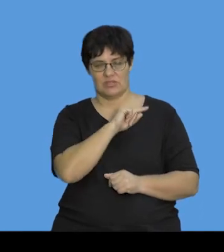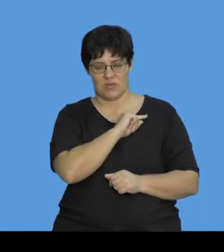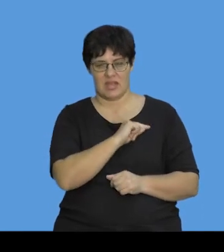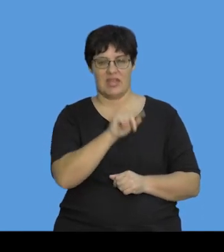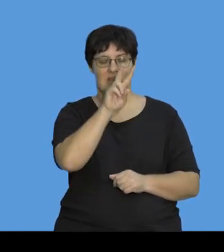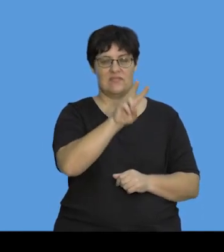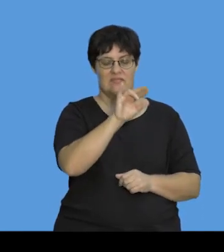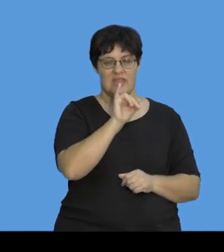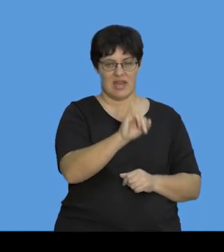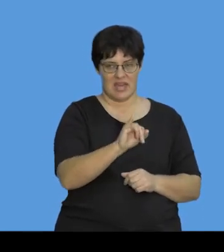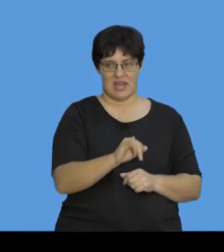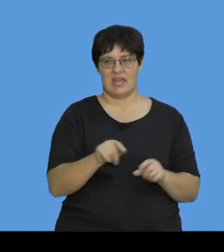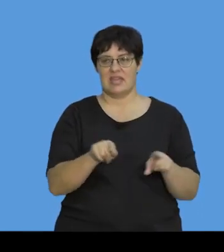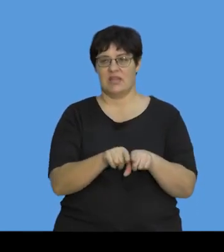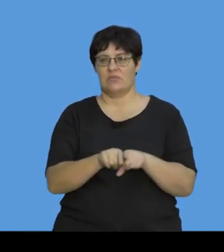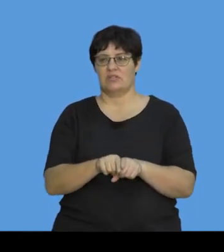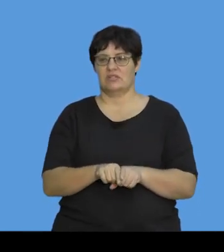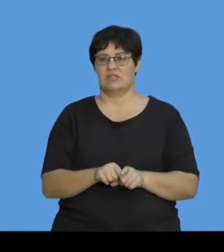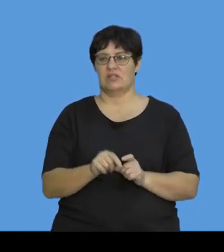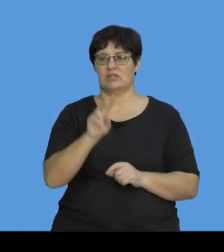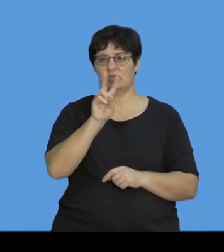Therefore, this is going to be